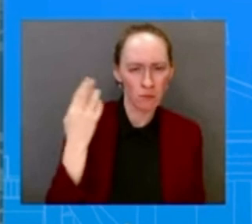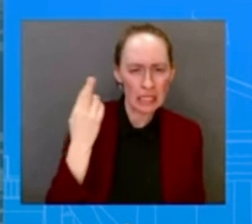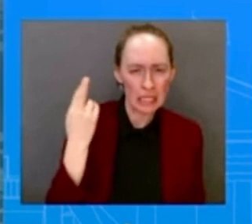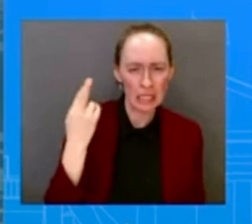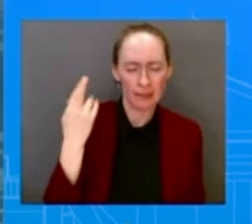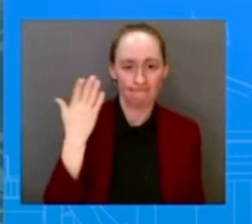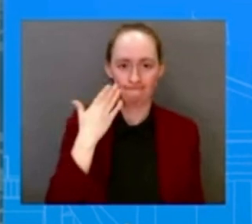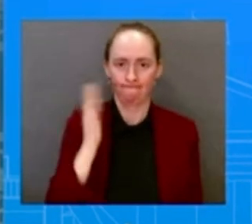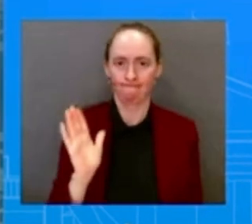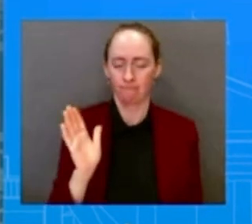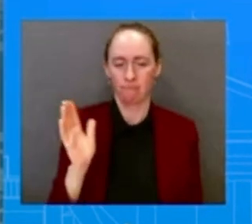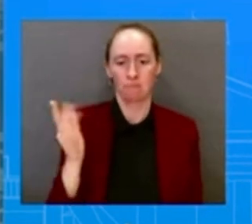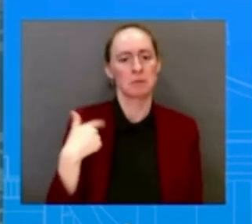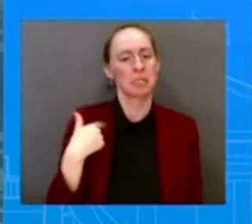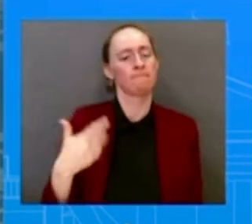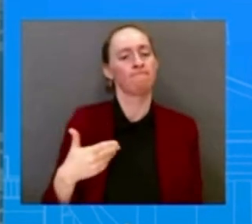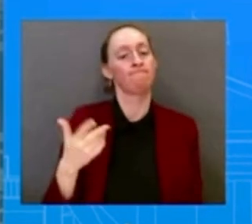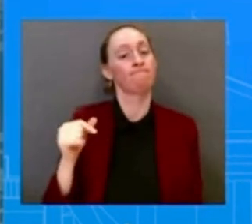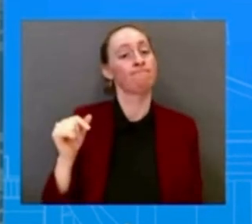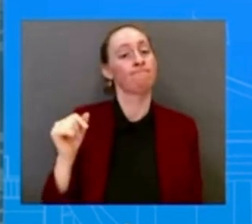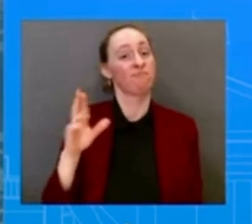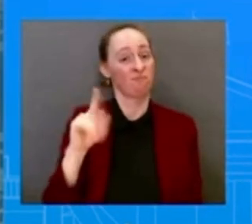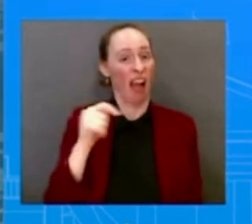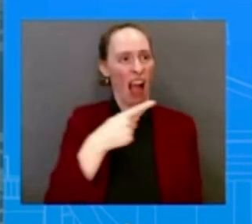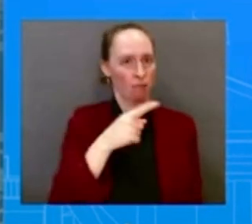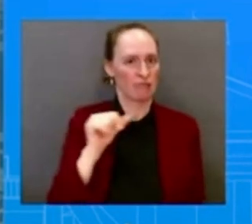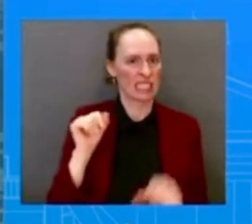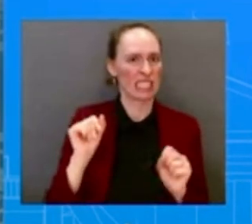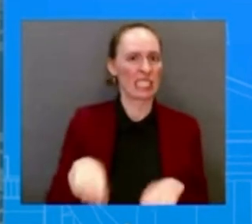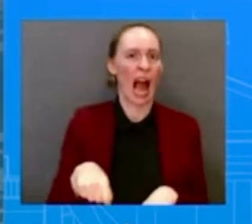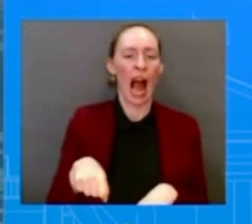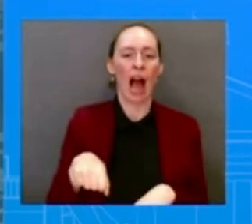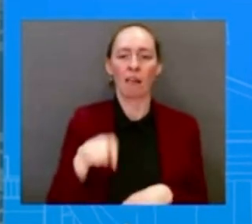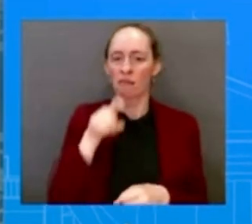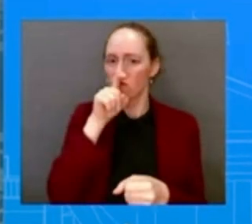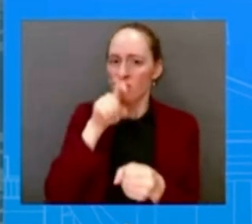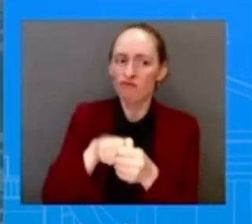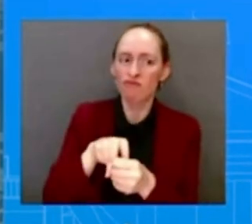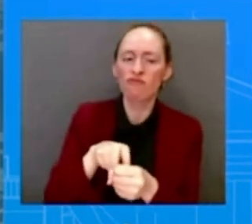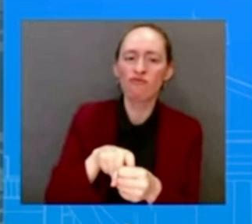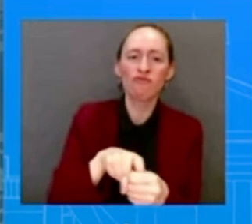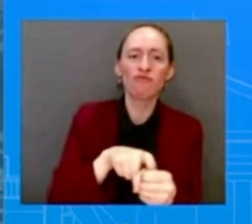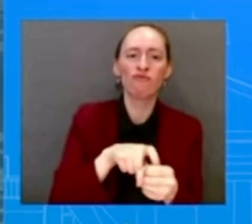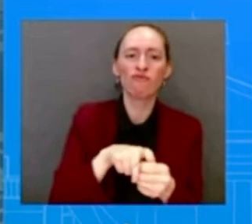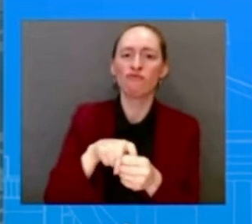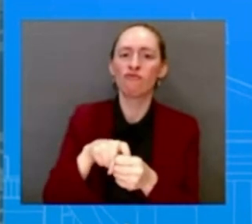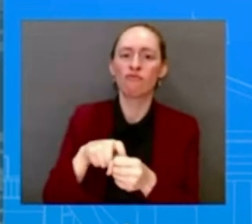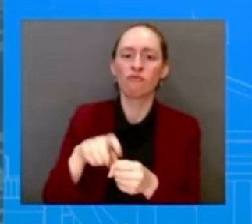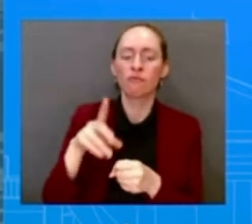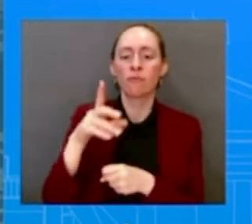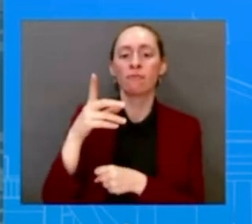debris. Since it fell not only within our territorial space, but on